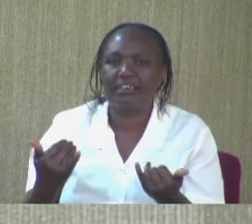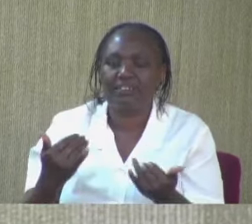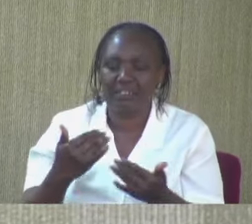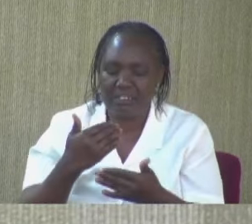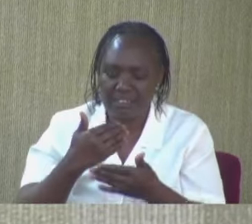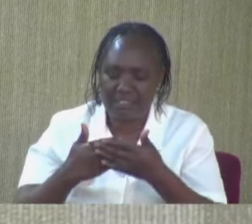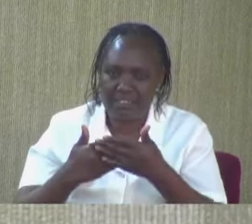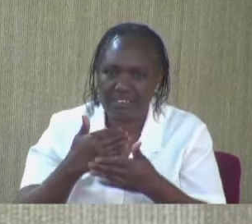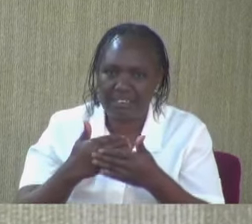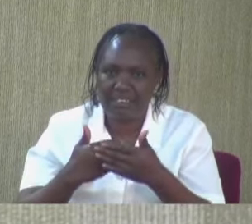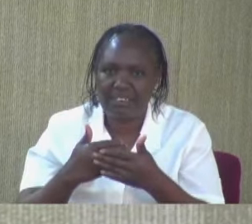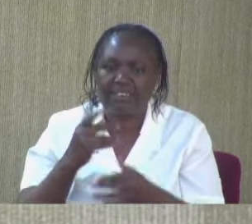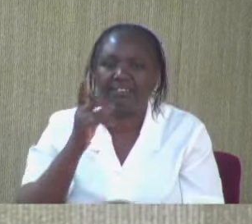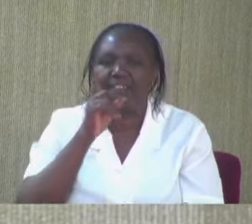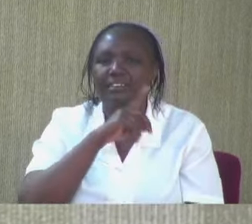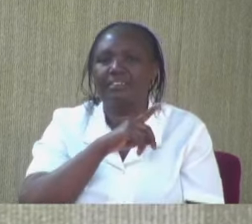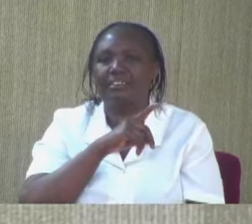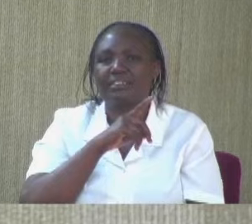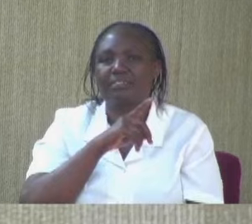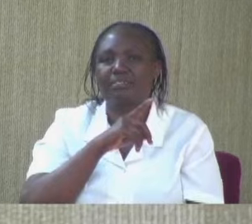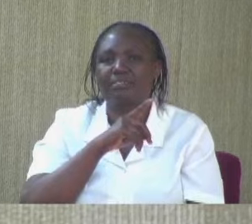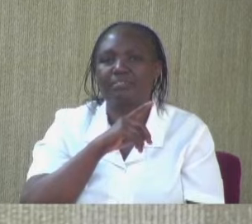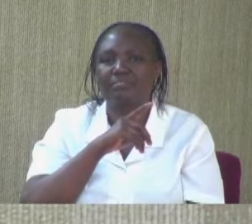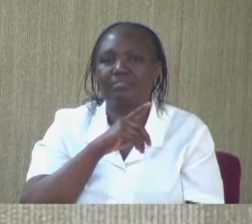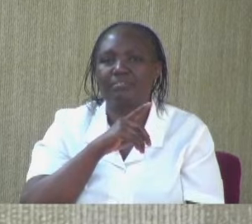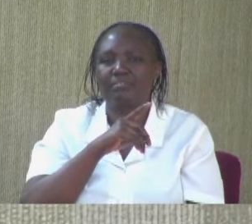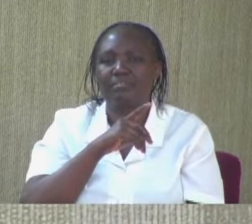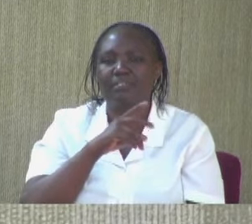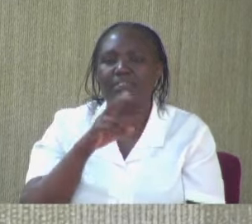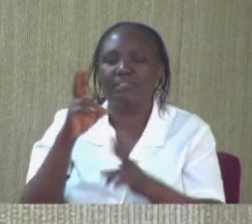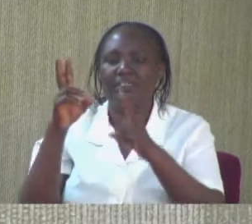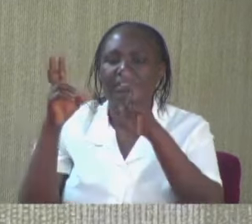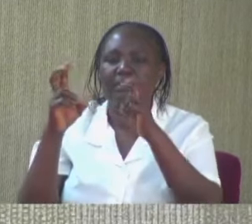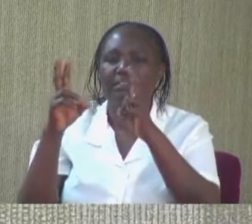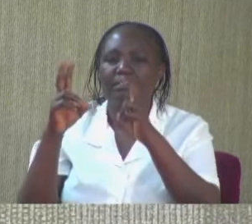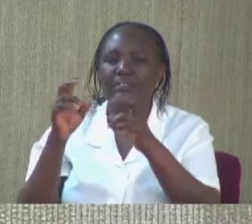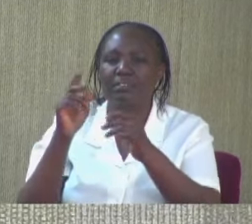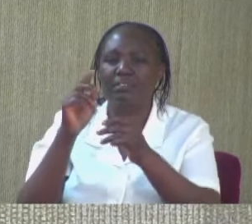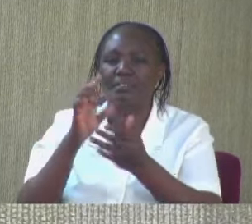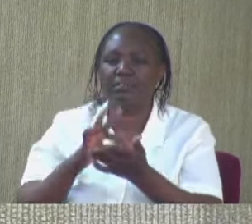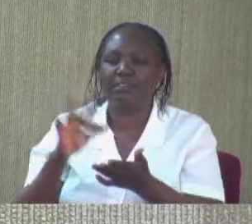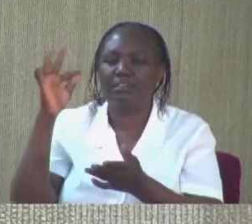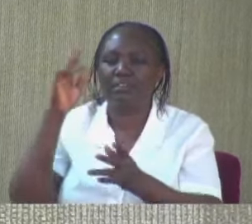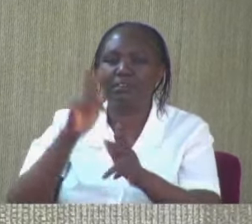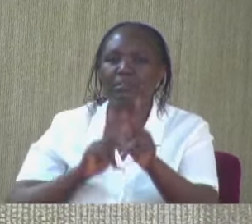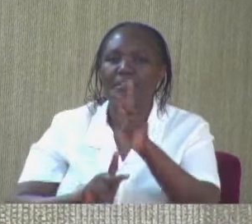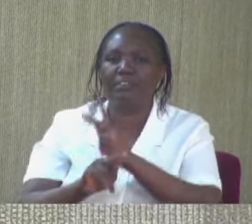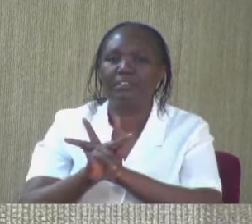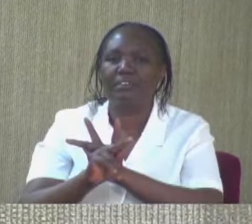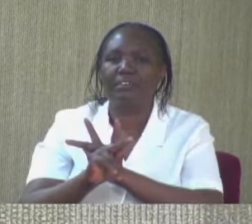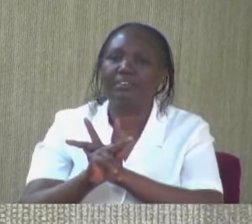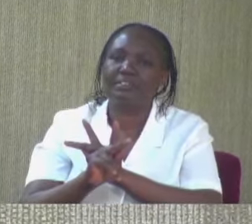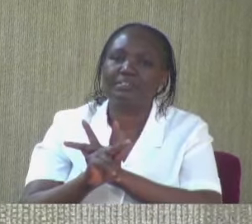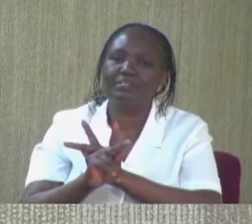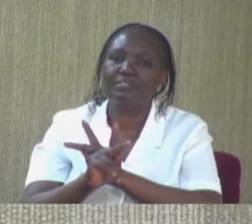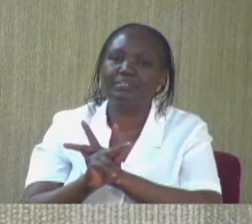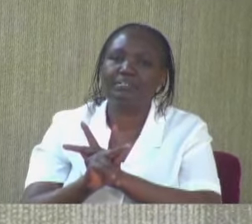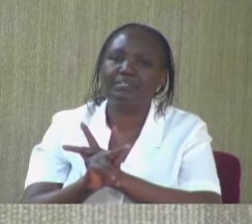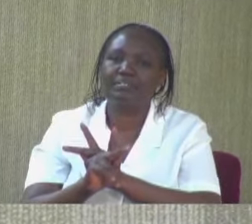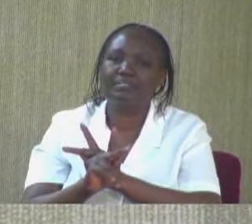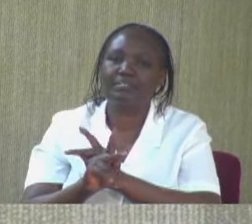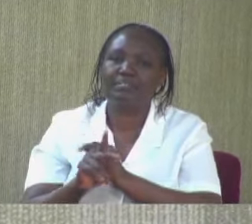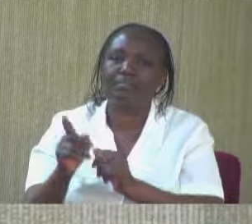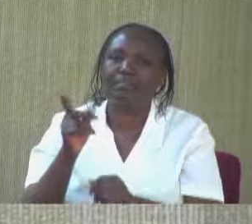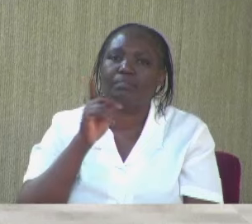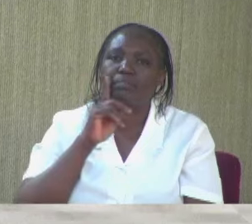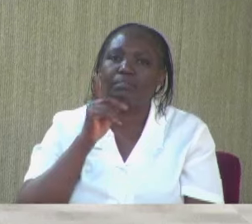almost winding up the subject of the spirit of prophecy. And